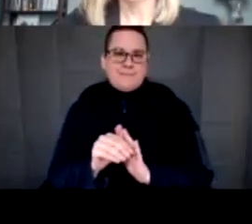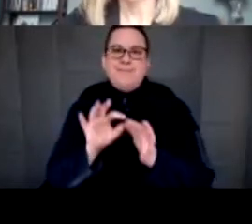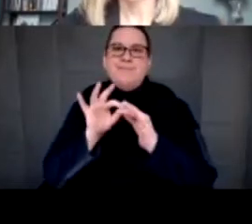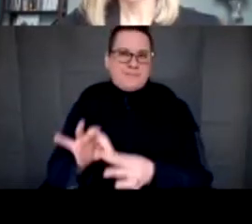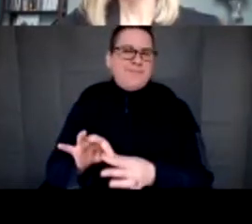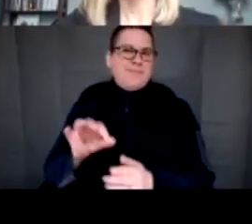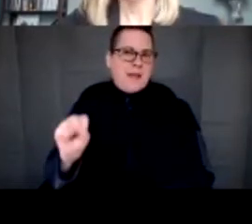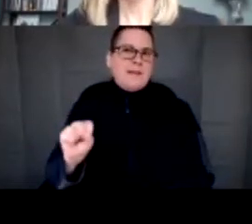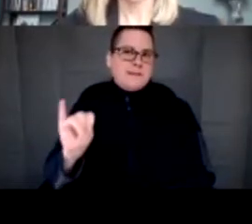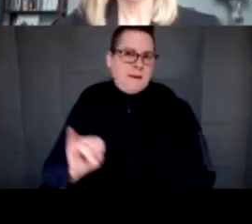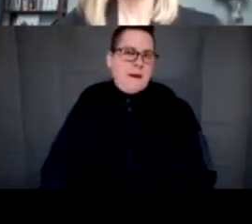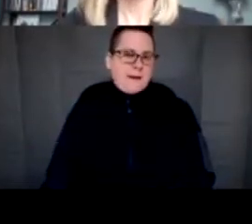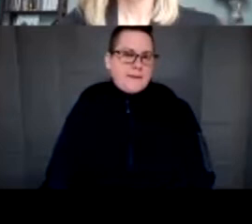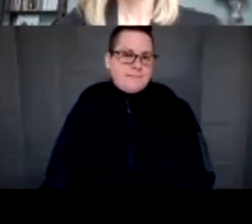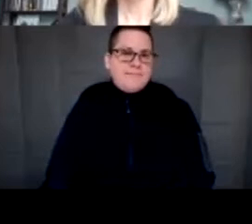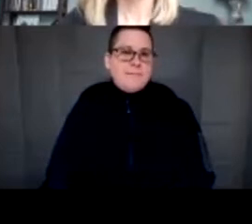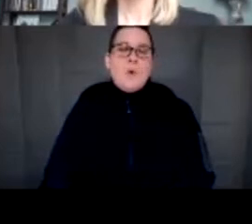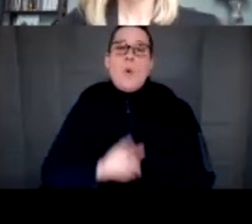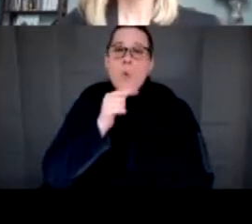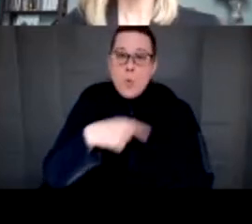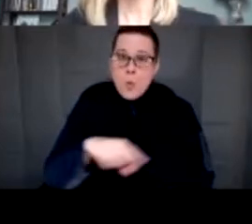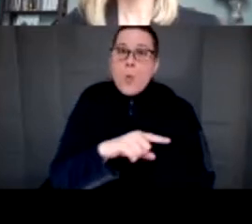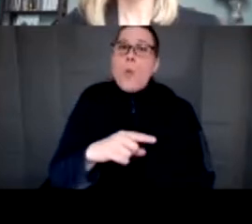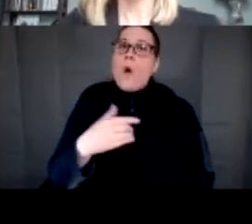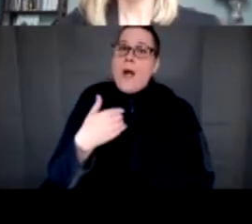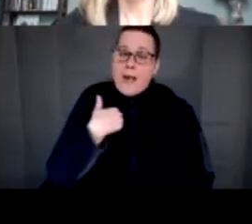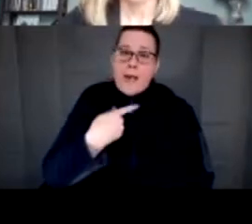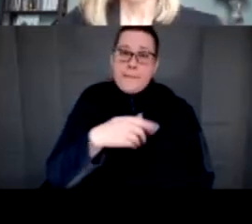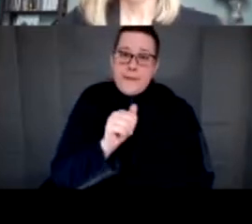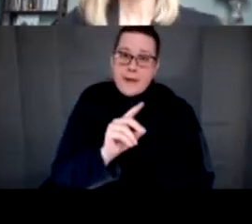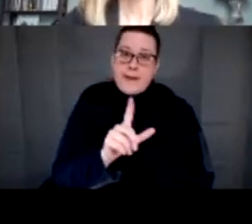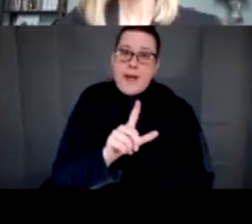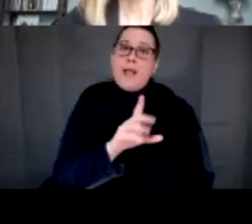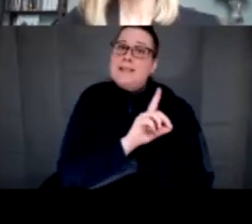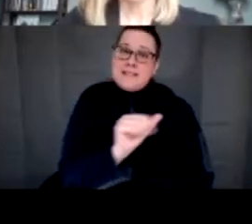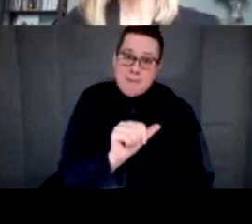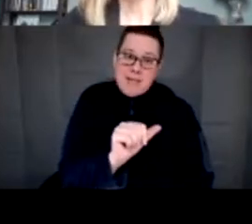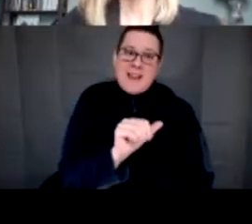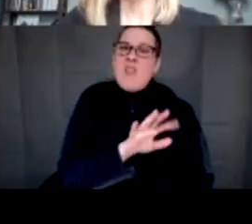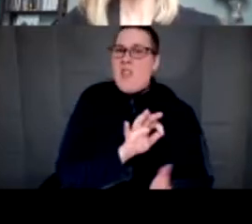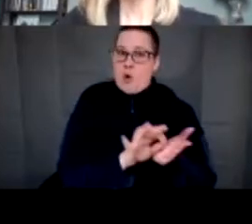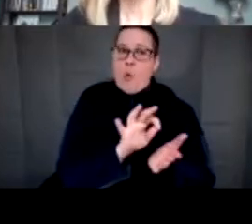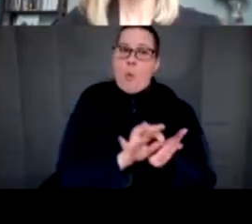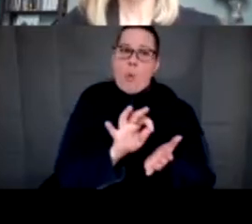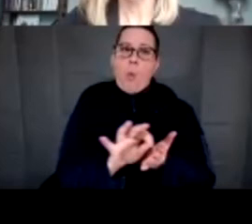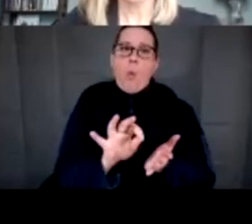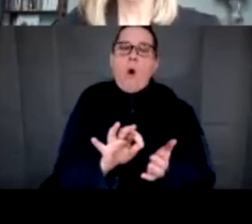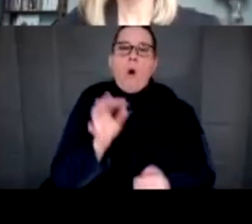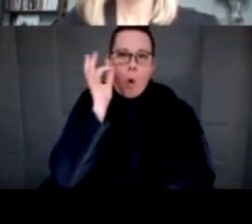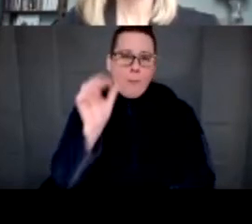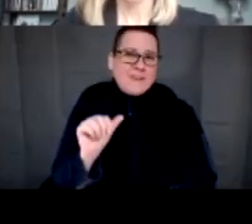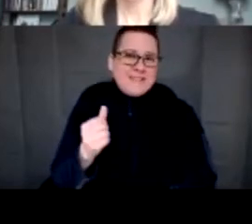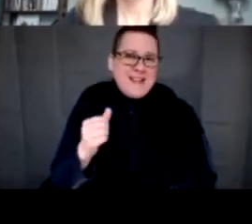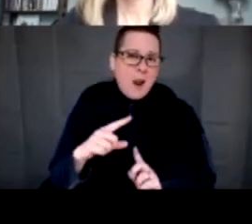suicidal ideation, such that those reporting PADL disability had scores that were nearly 10 points